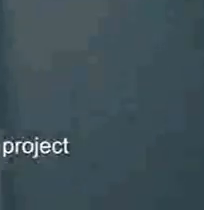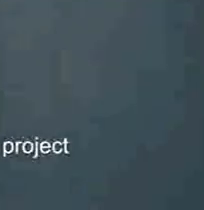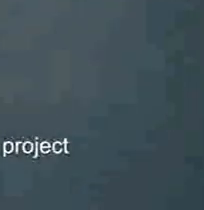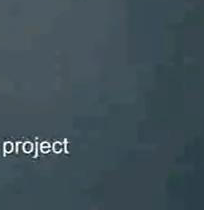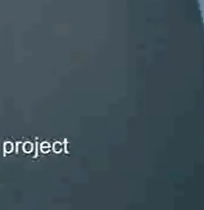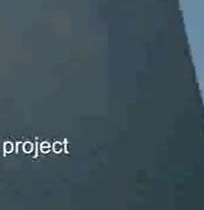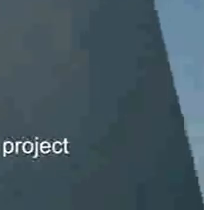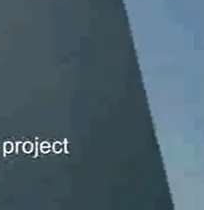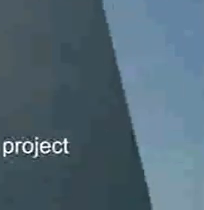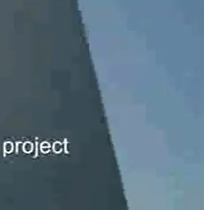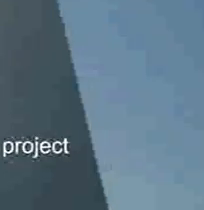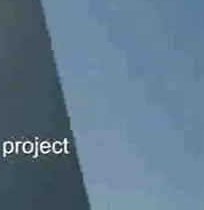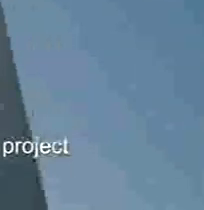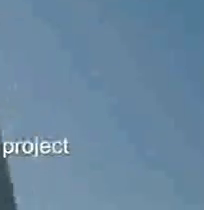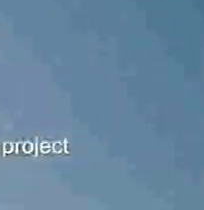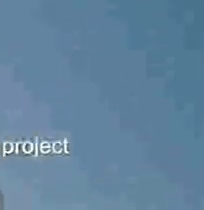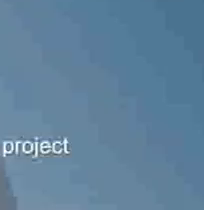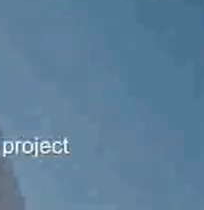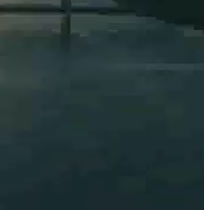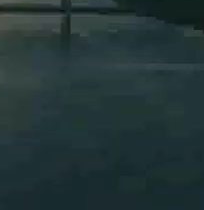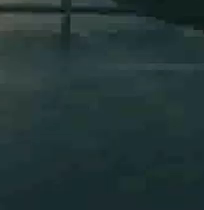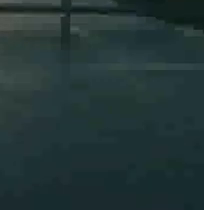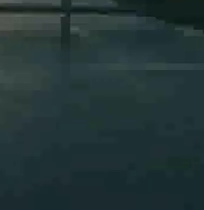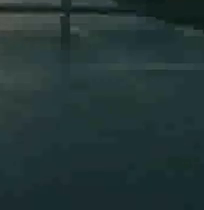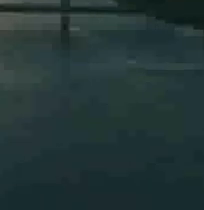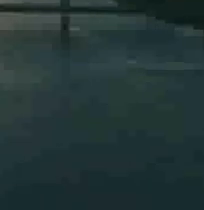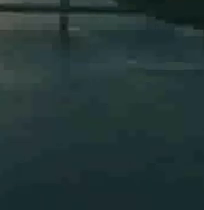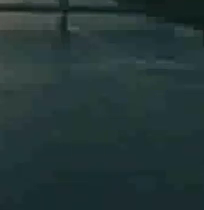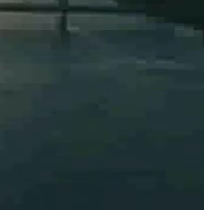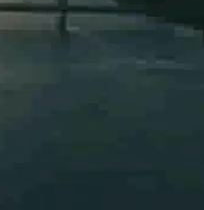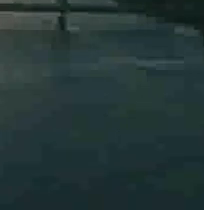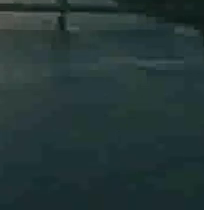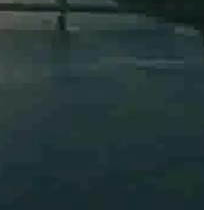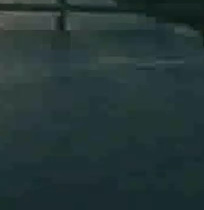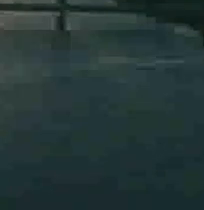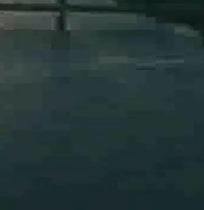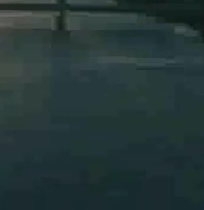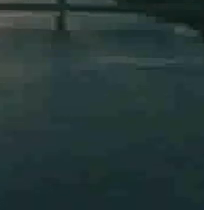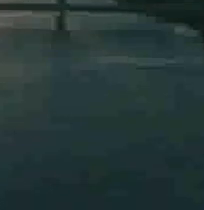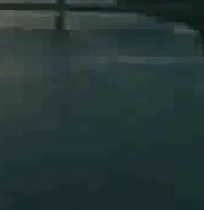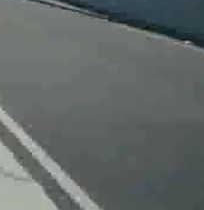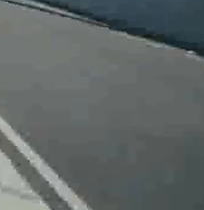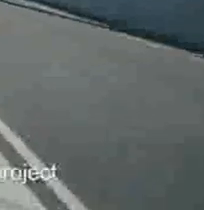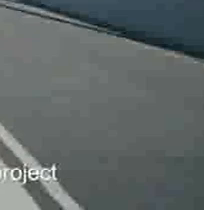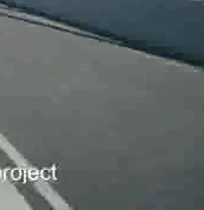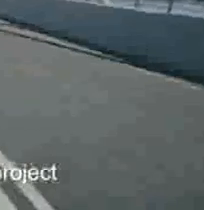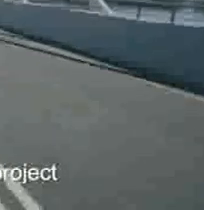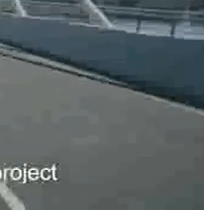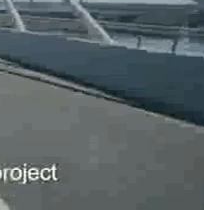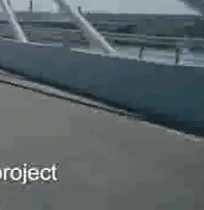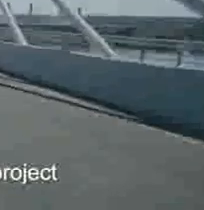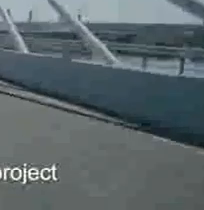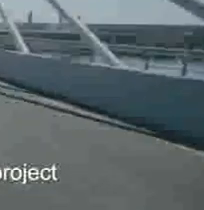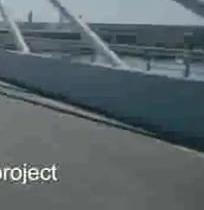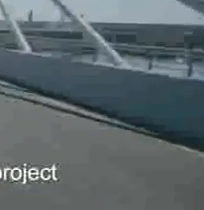Consultant, we're extremely proud of this project, from the product behind us,